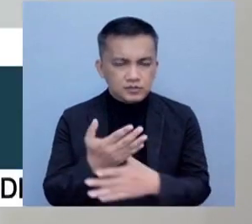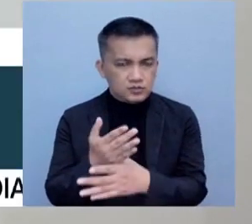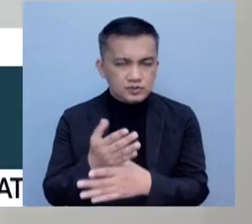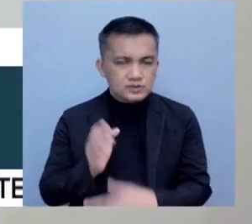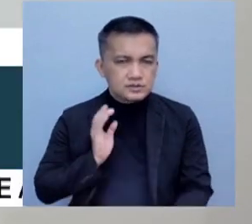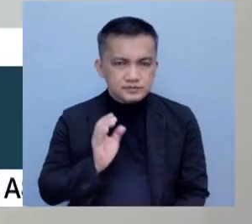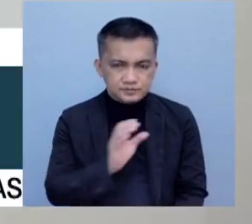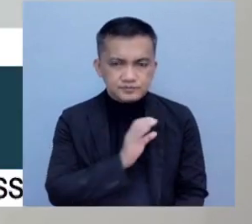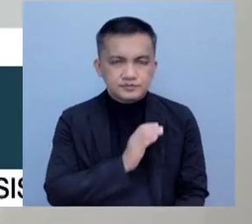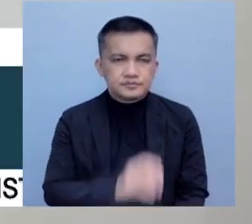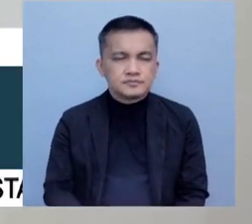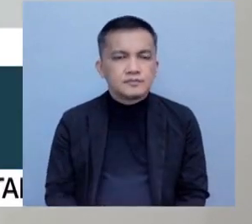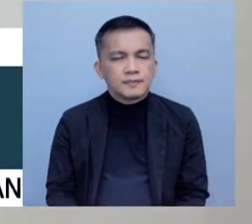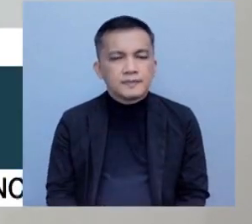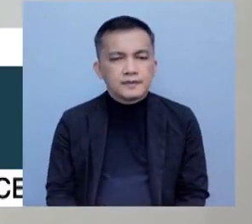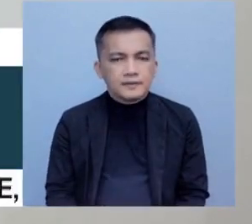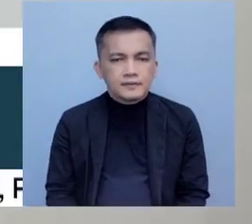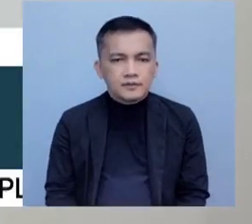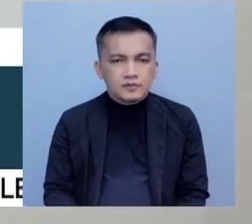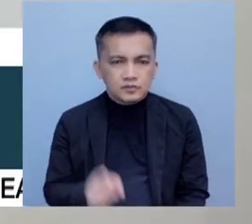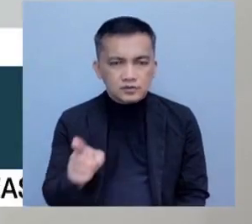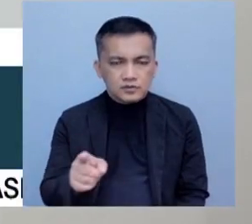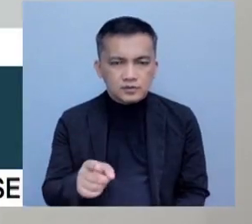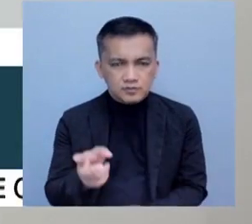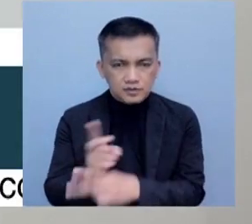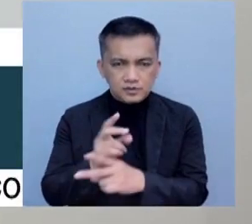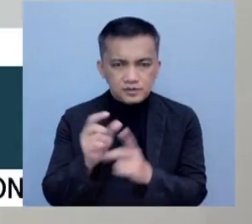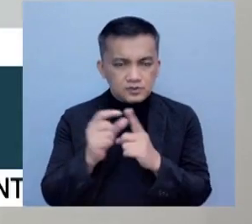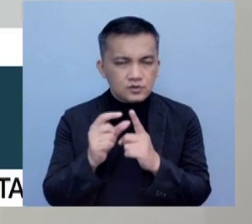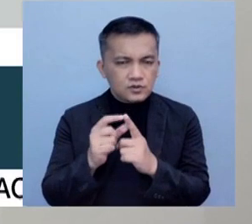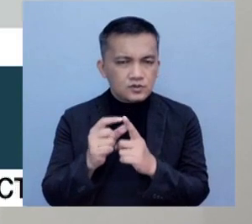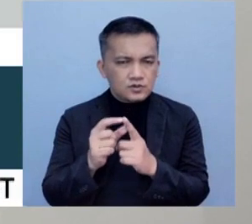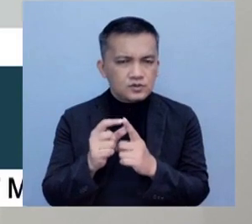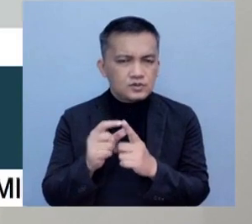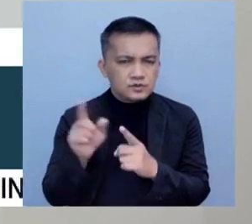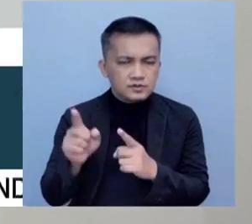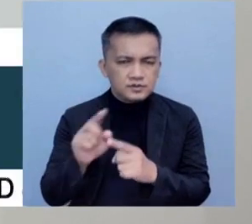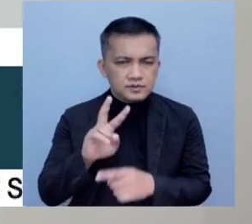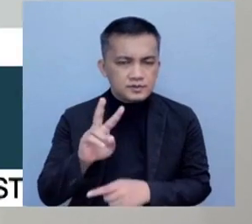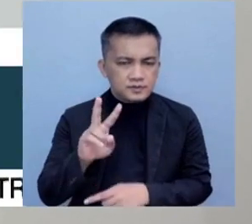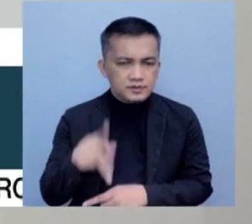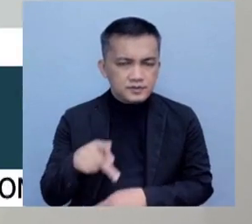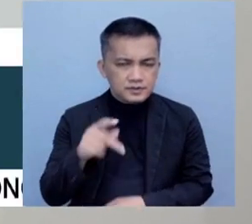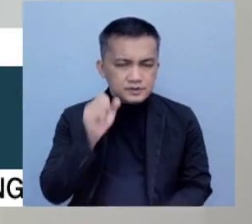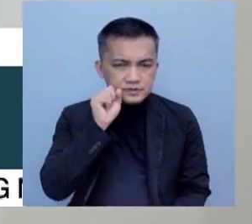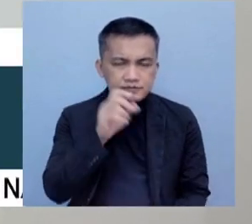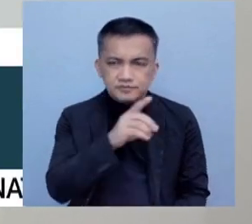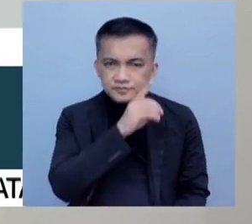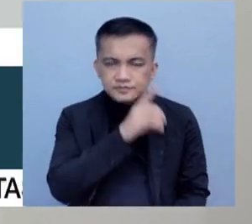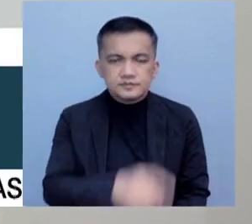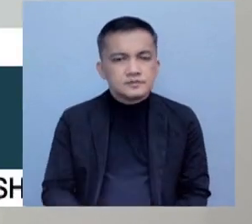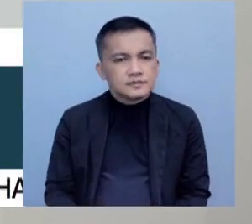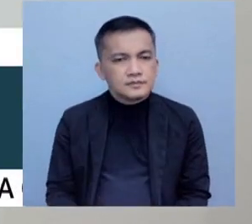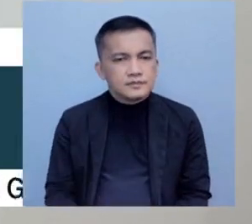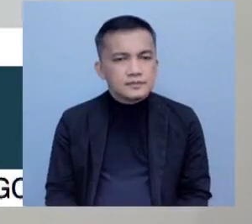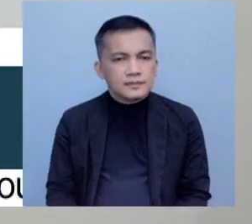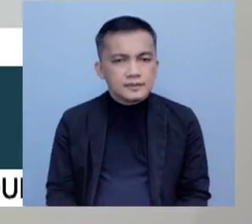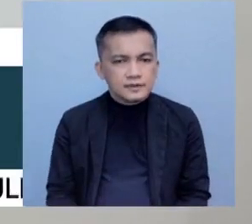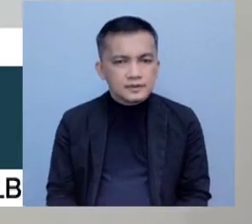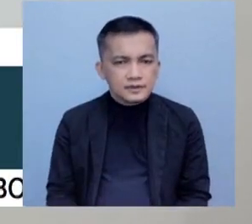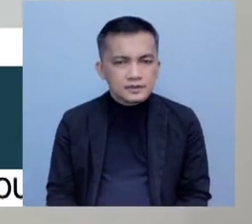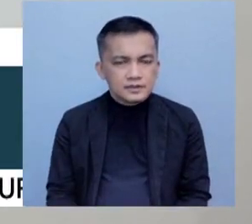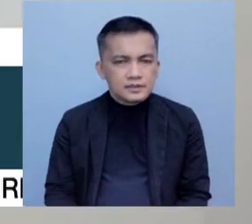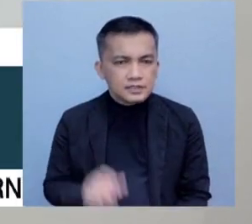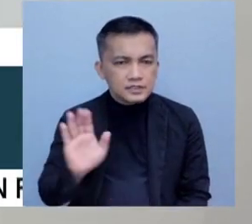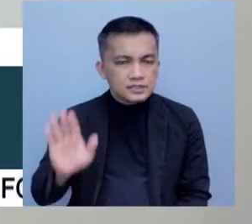so borrowing the words of the Vice President, that even she says